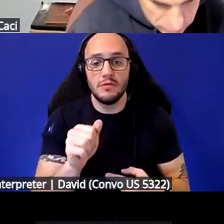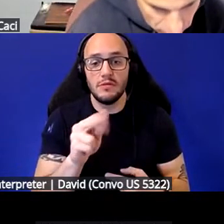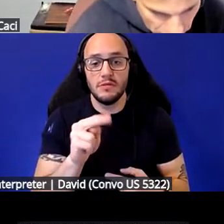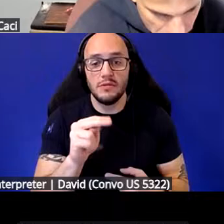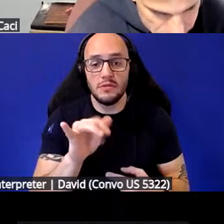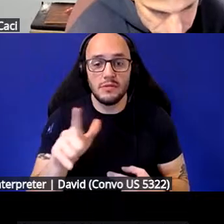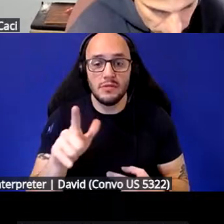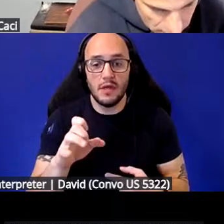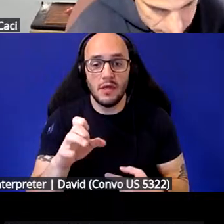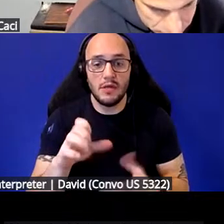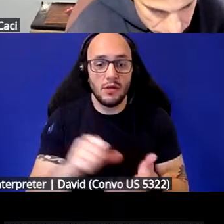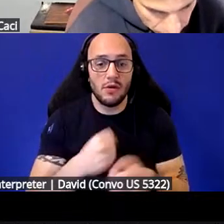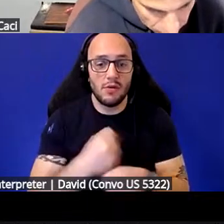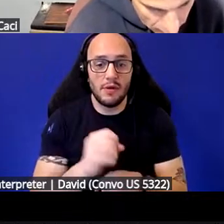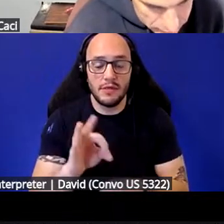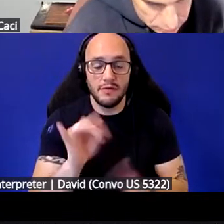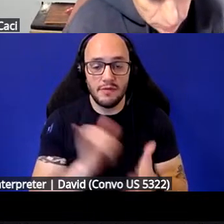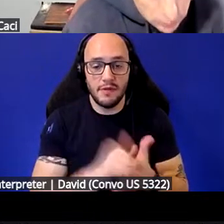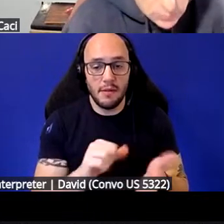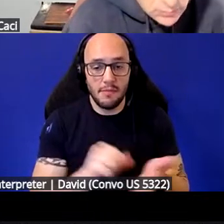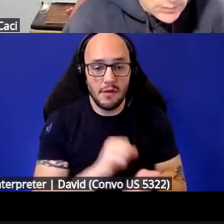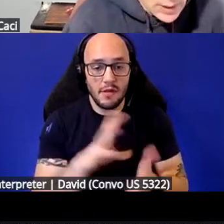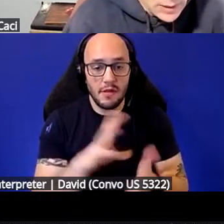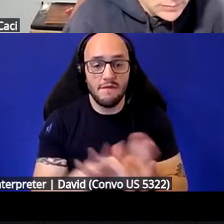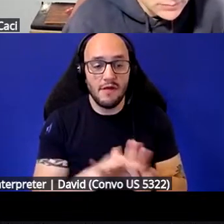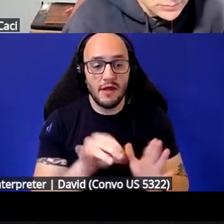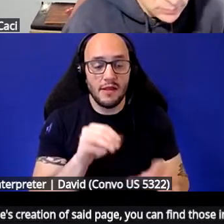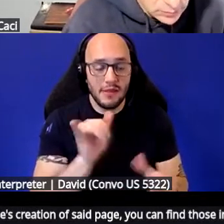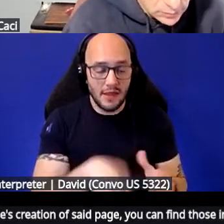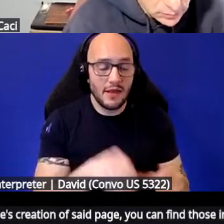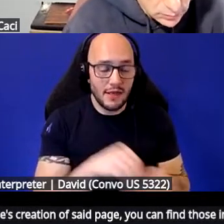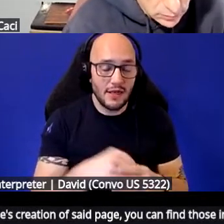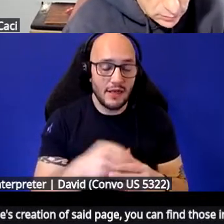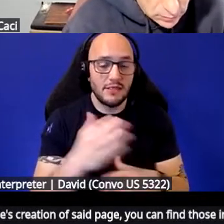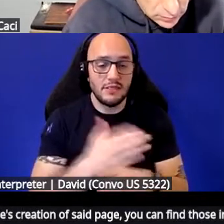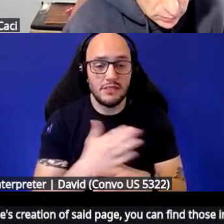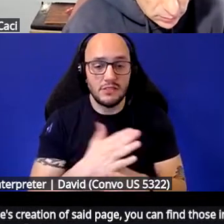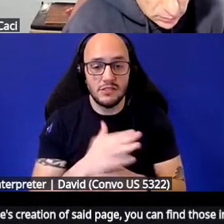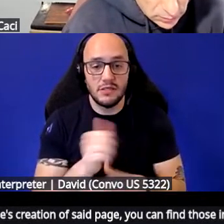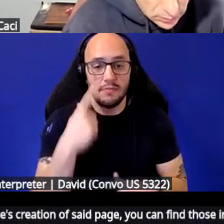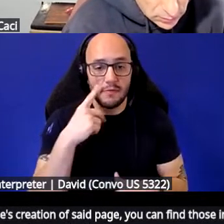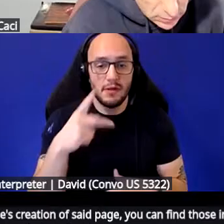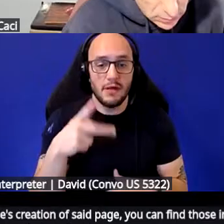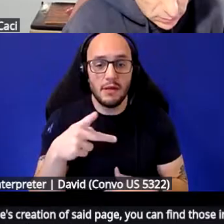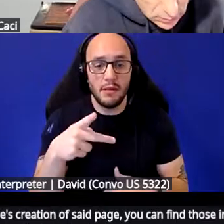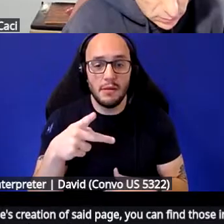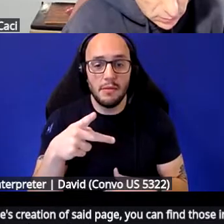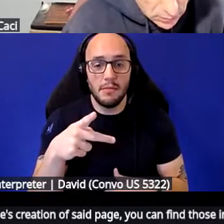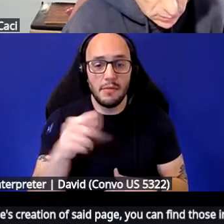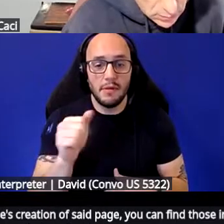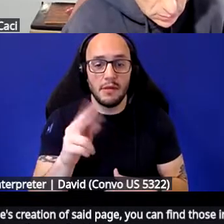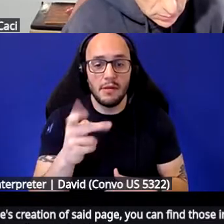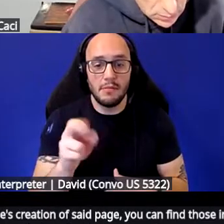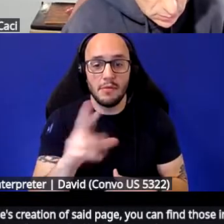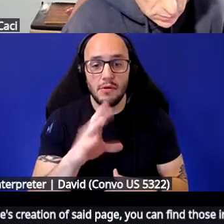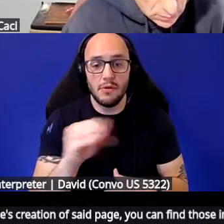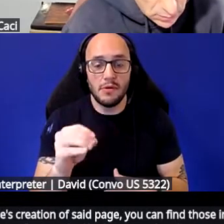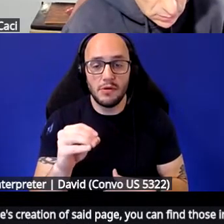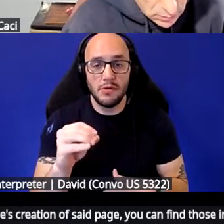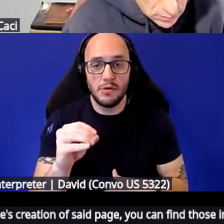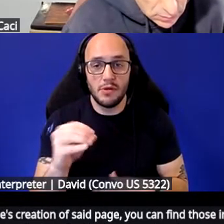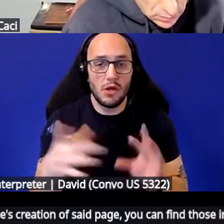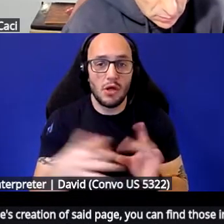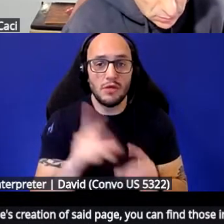page. You can find those inside of the Share app because PartnerCo hooks us up when it comes to giving